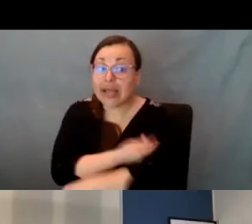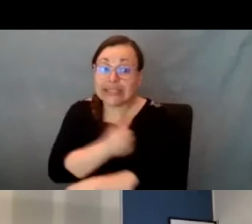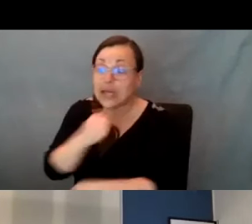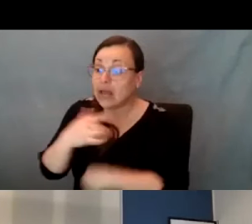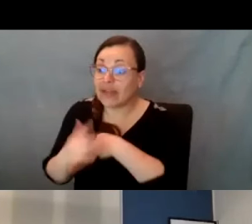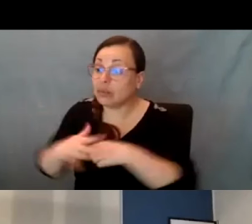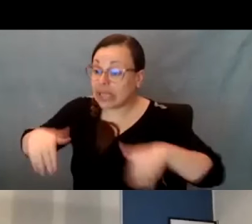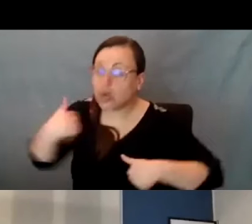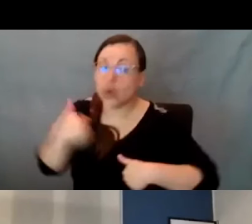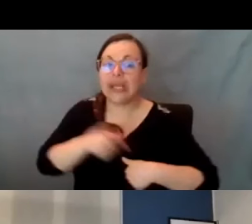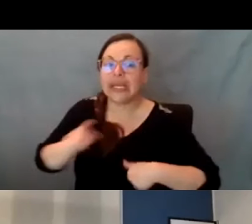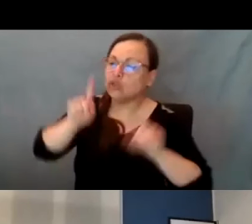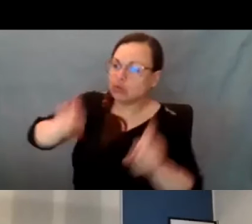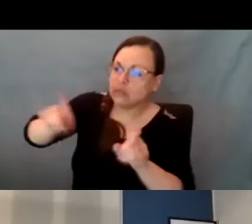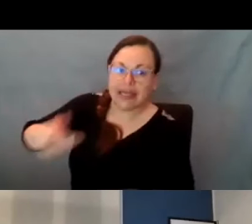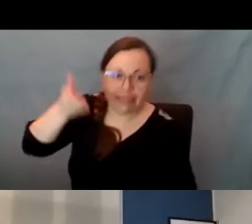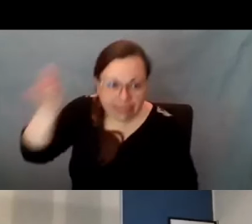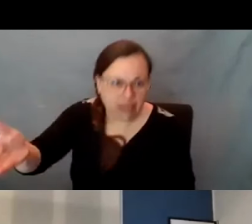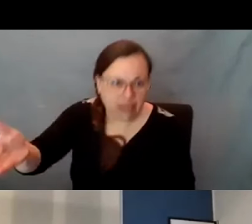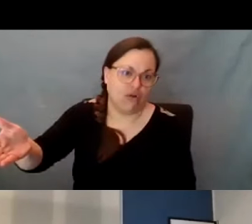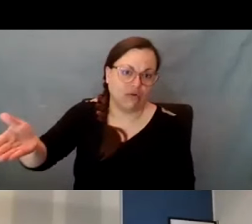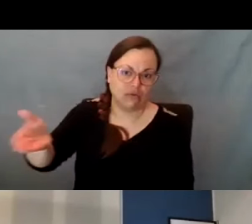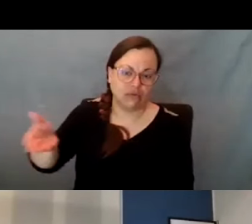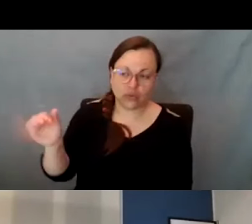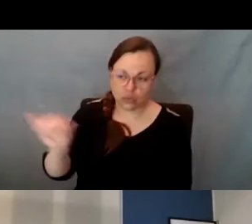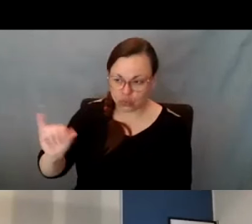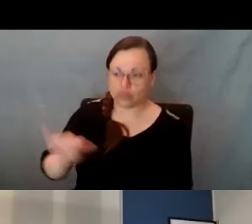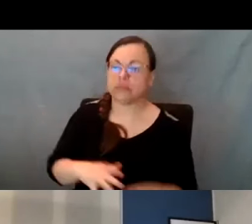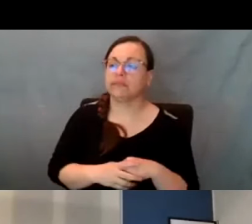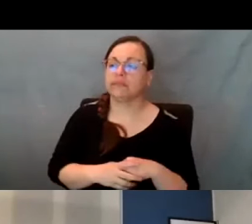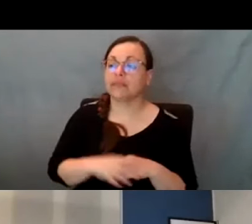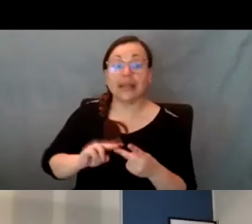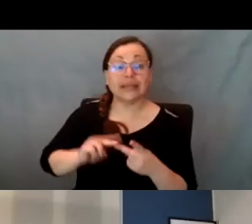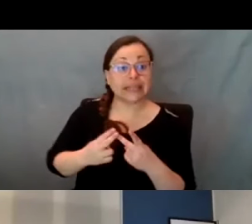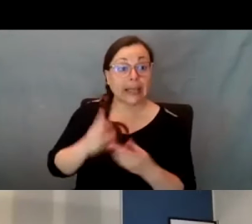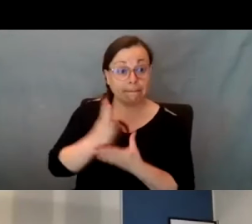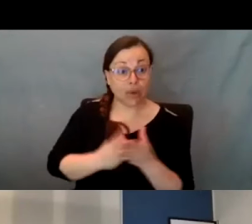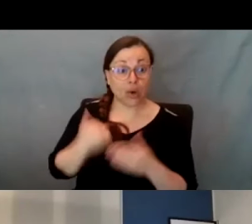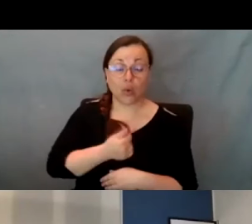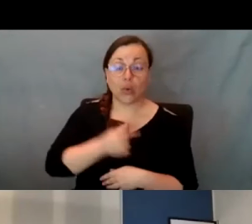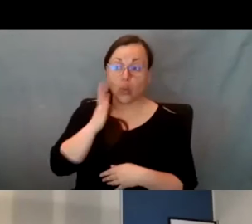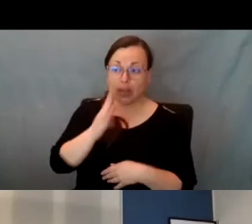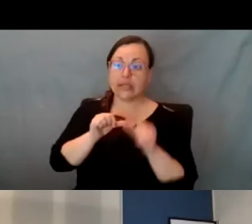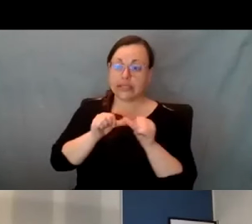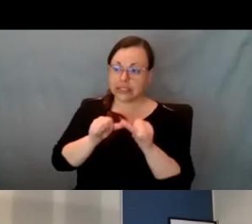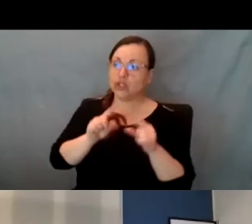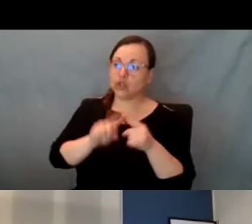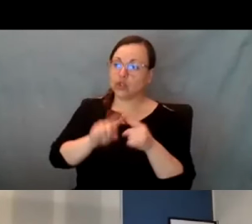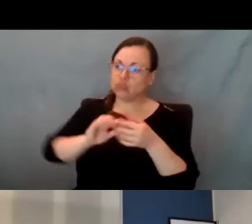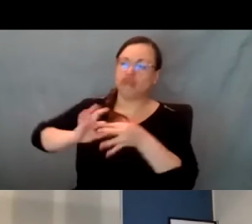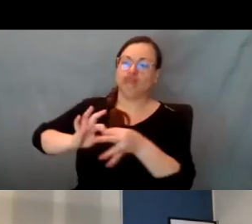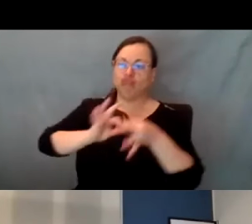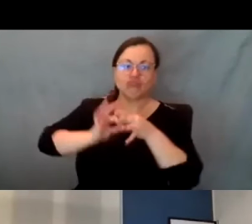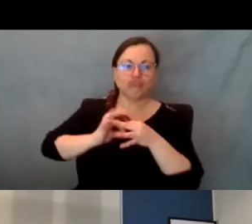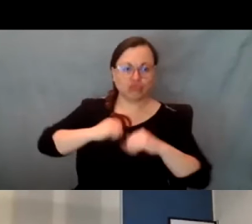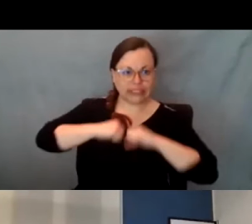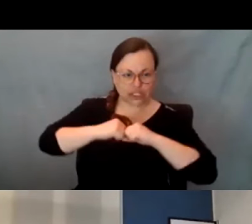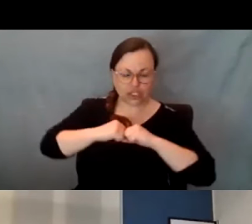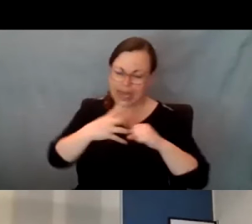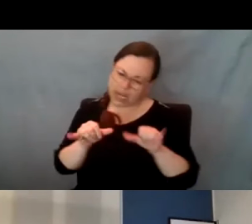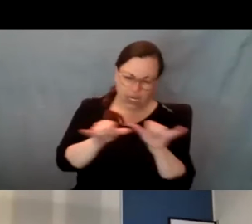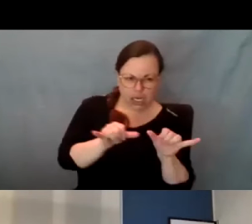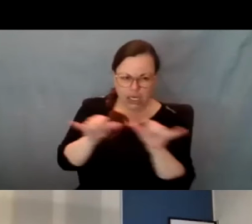new vaccines come into the pipeline. The second part is we will continue to work on correlates of protection, so measuring what